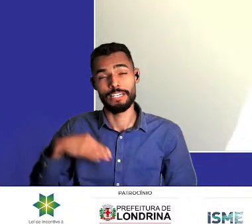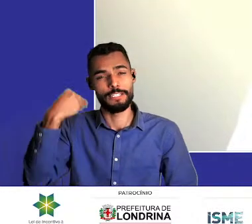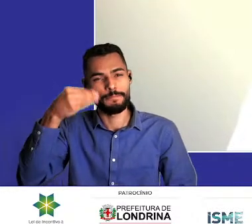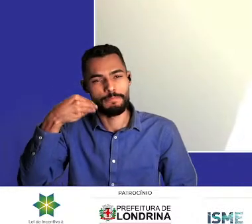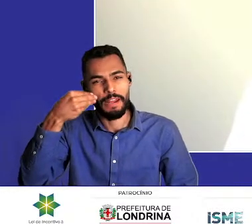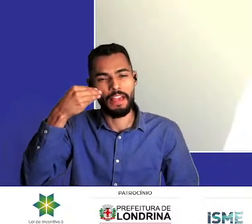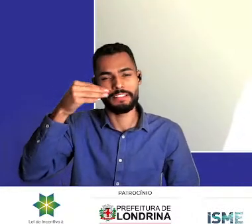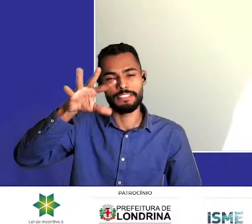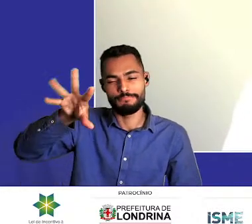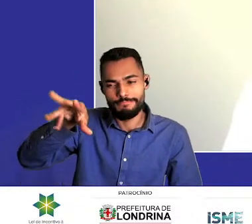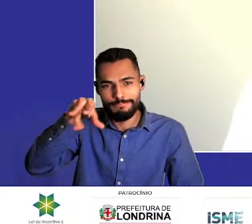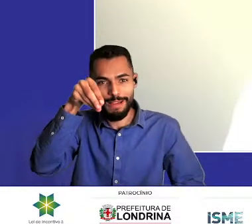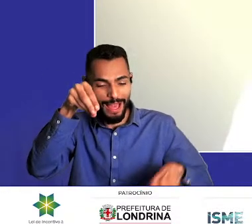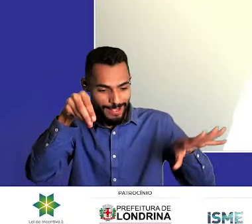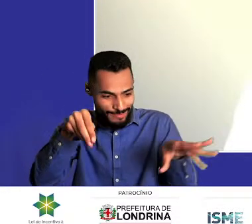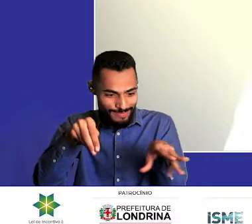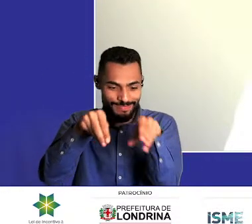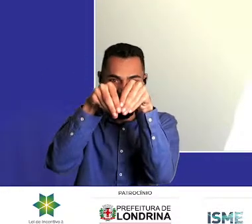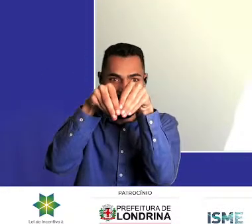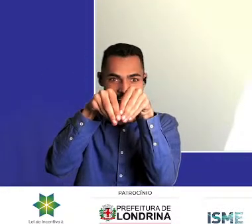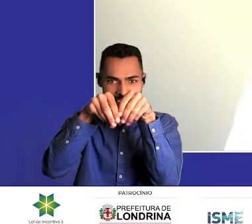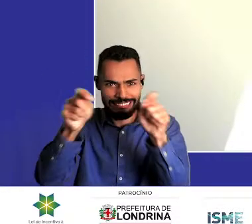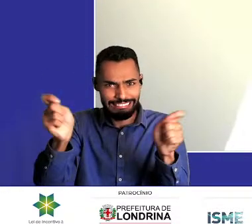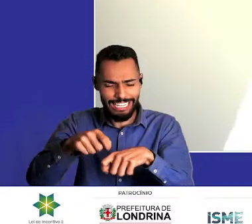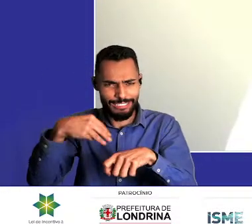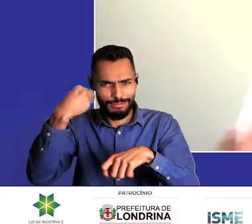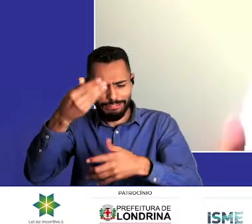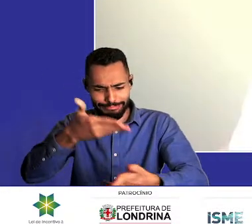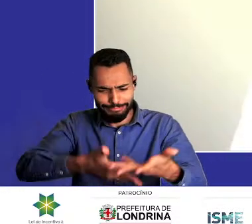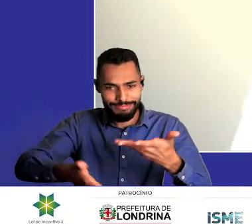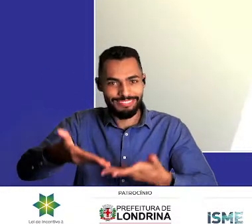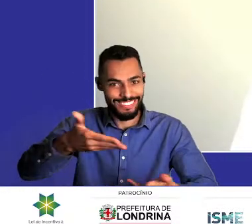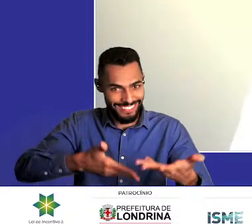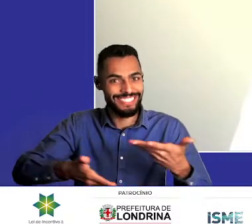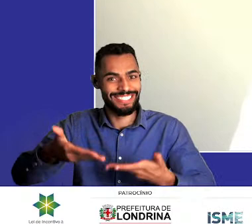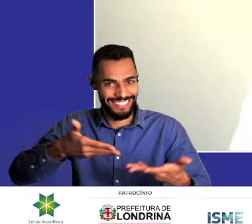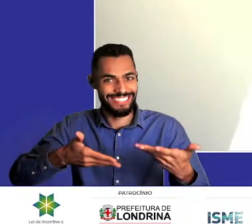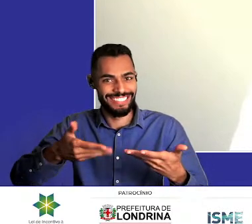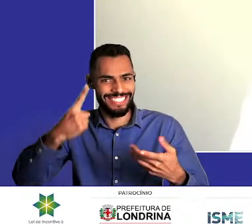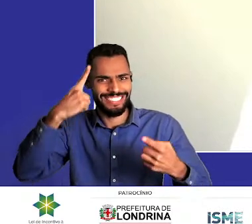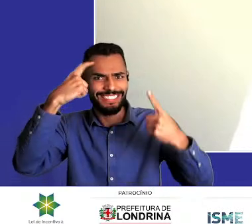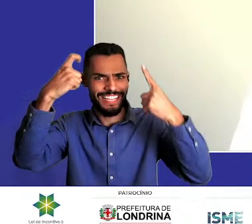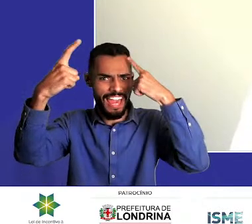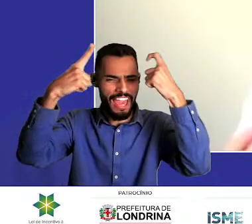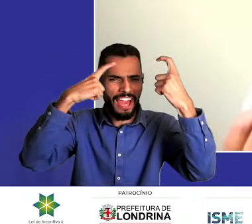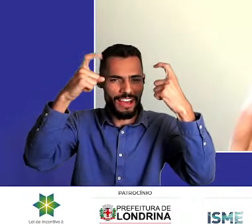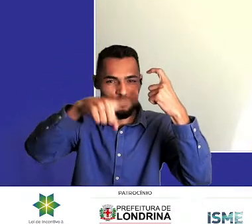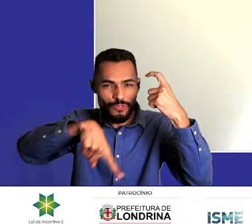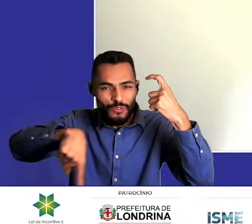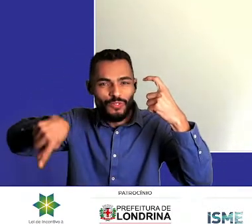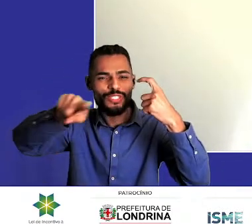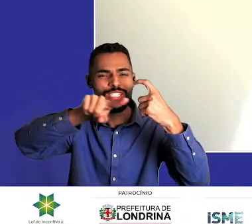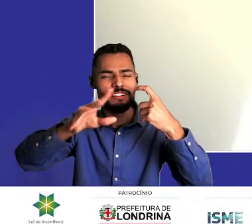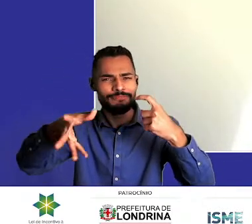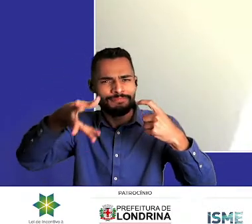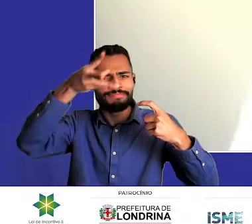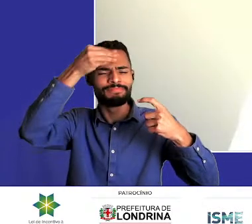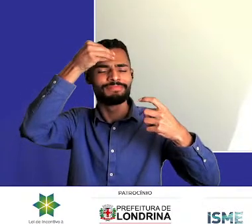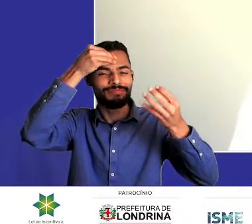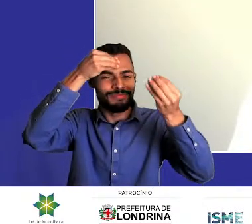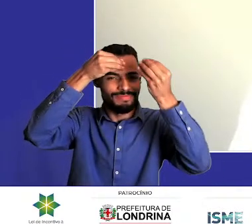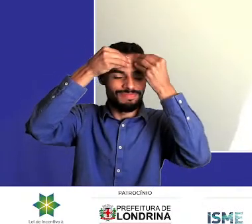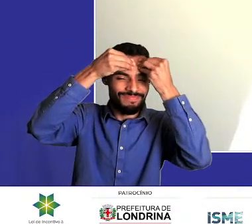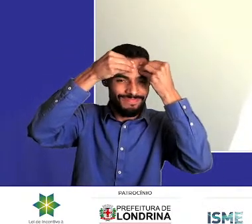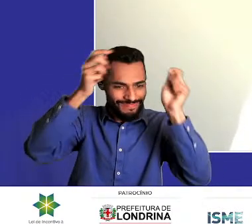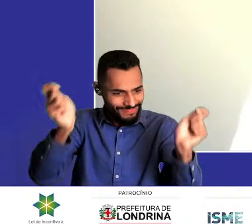wisdom and the ideas that you bring, the collective energy, will be invaluable and